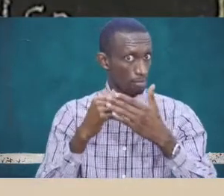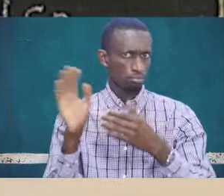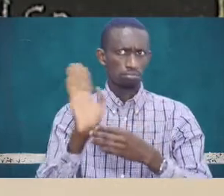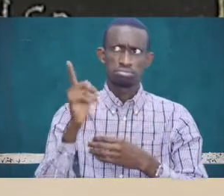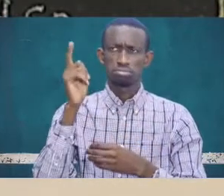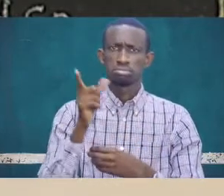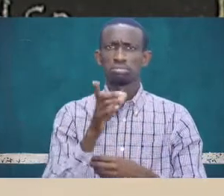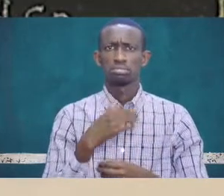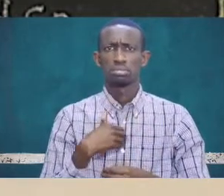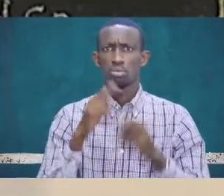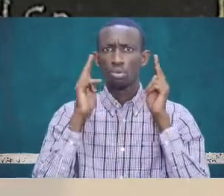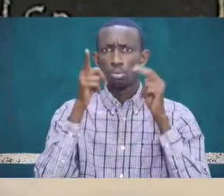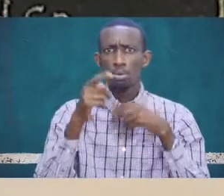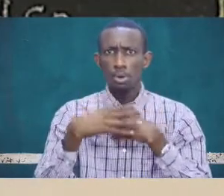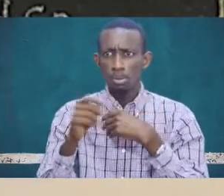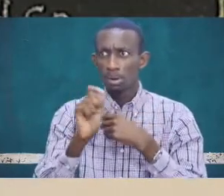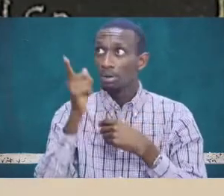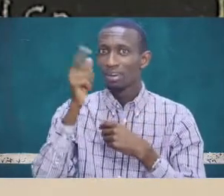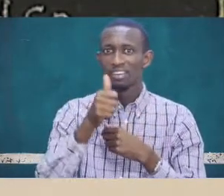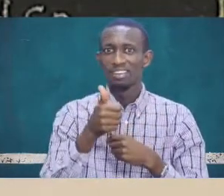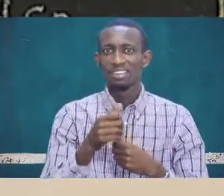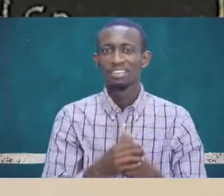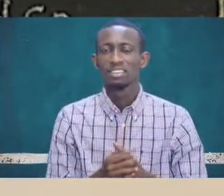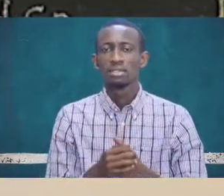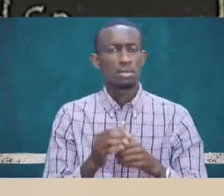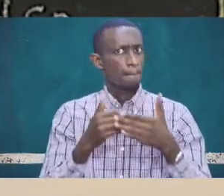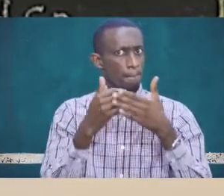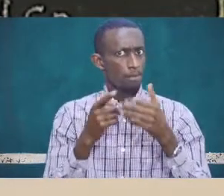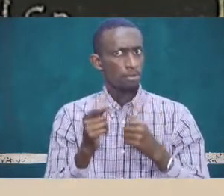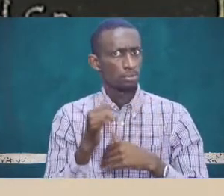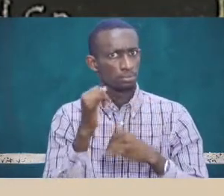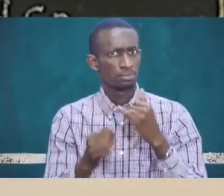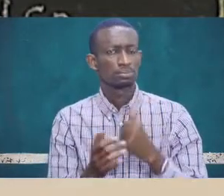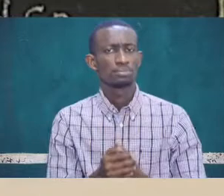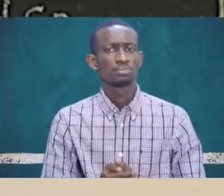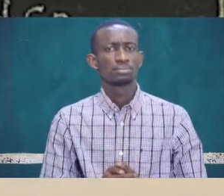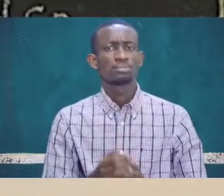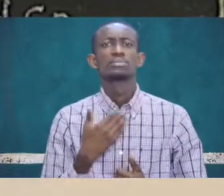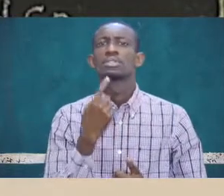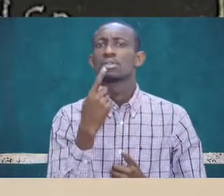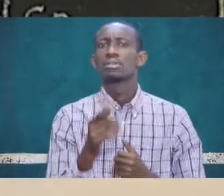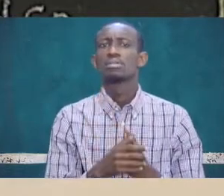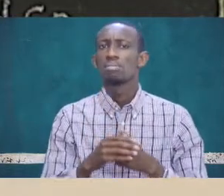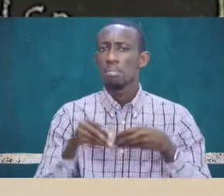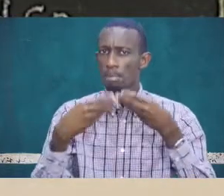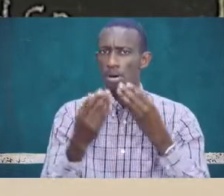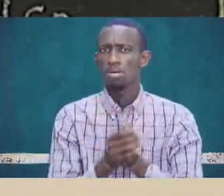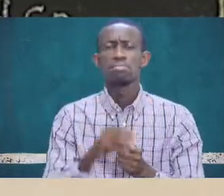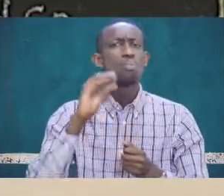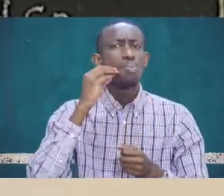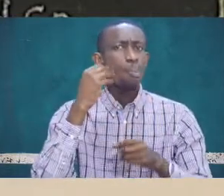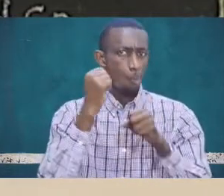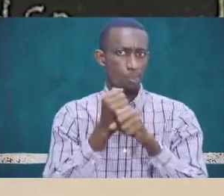I hope I've been able to write all those. So before we wind up, I would like to give you a simple